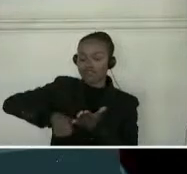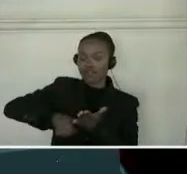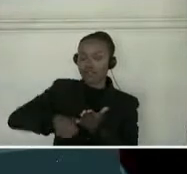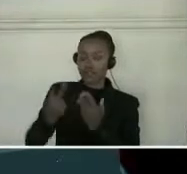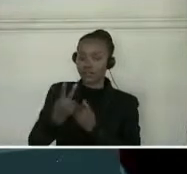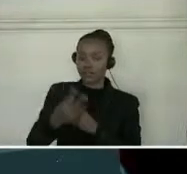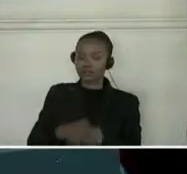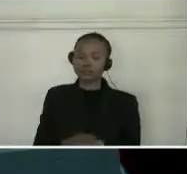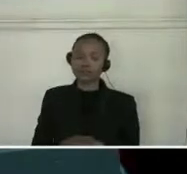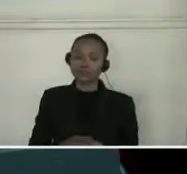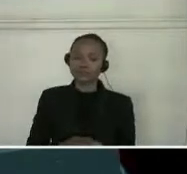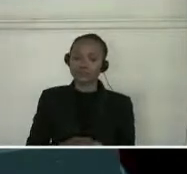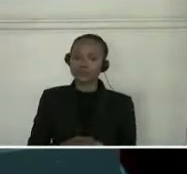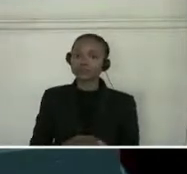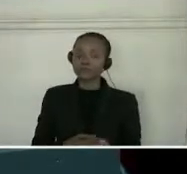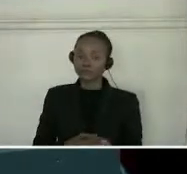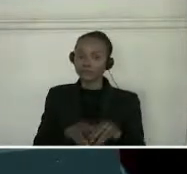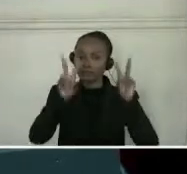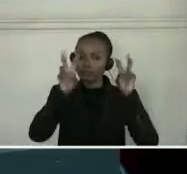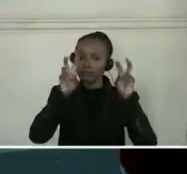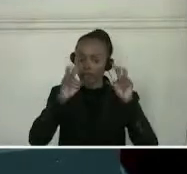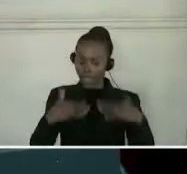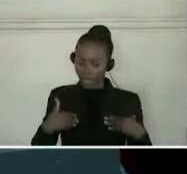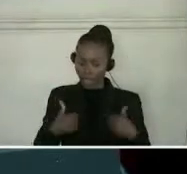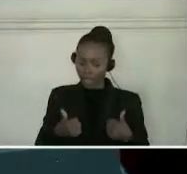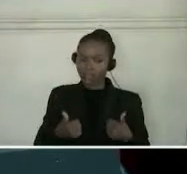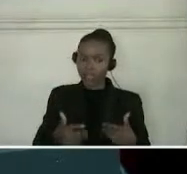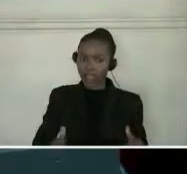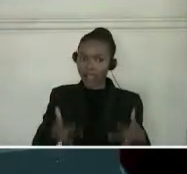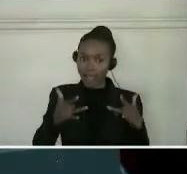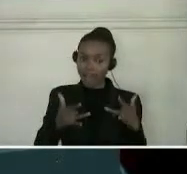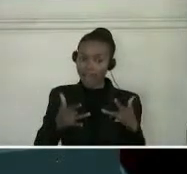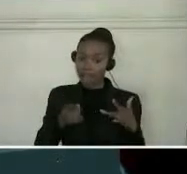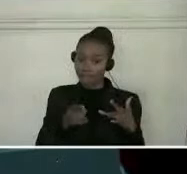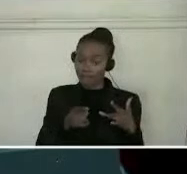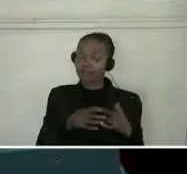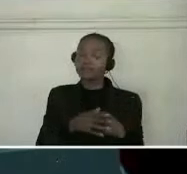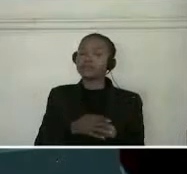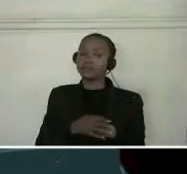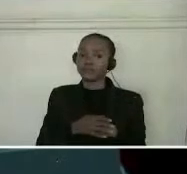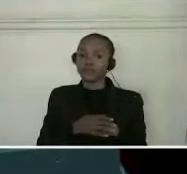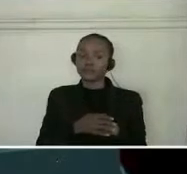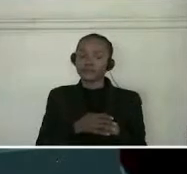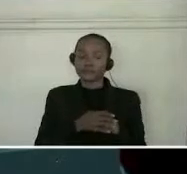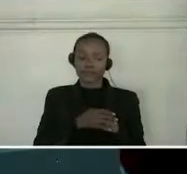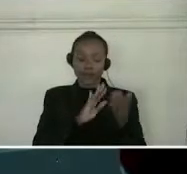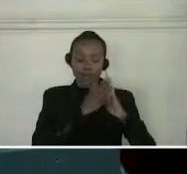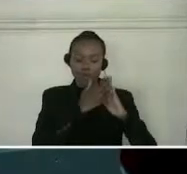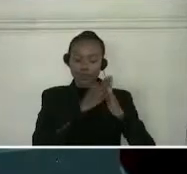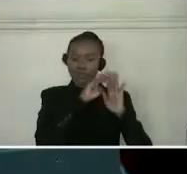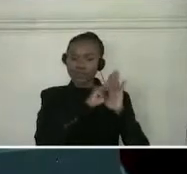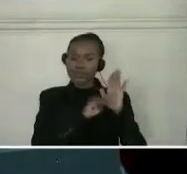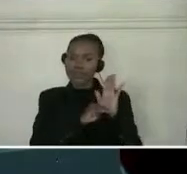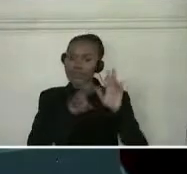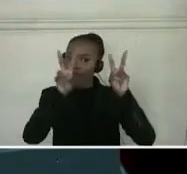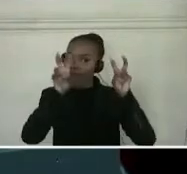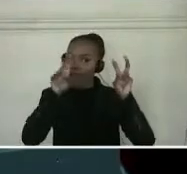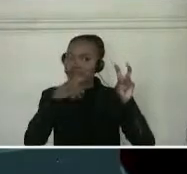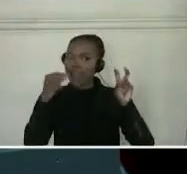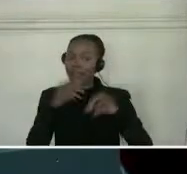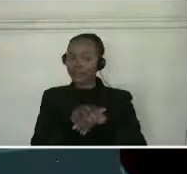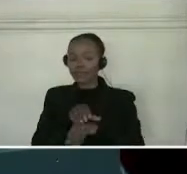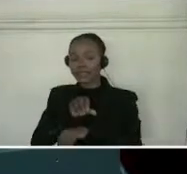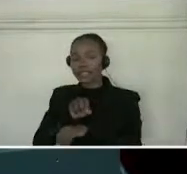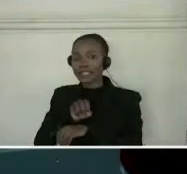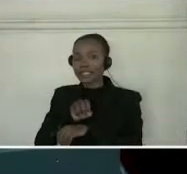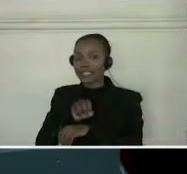promotion of healthy lifestyle the community mass participation program ciazala is the foundation